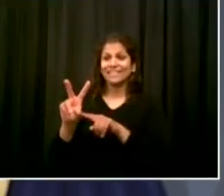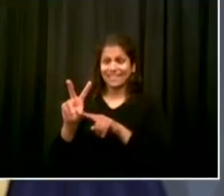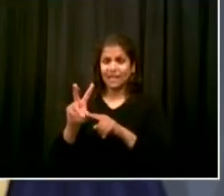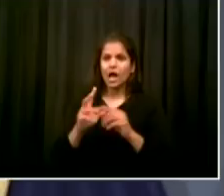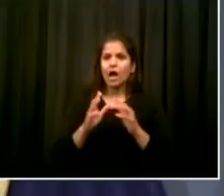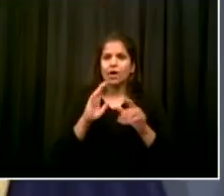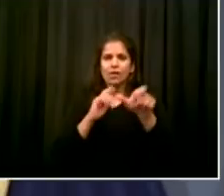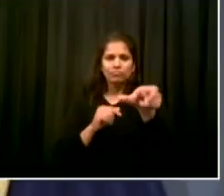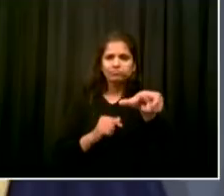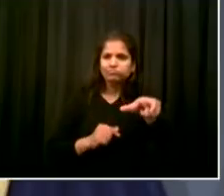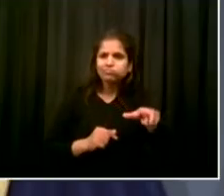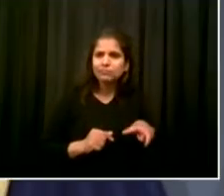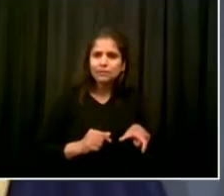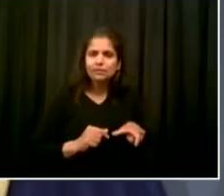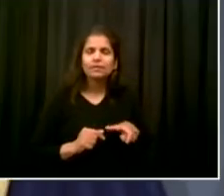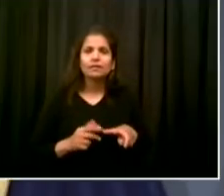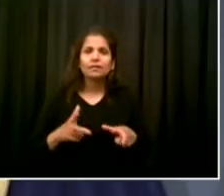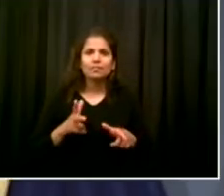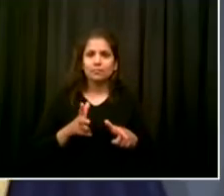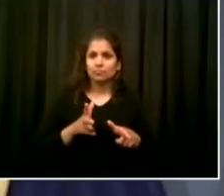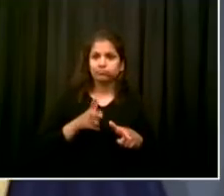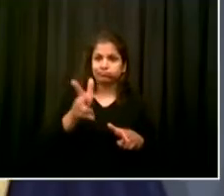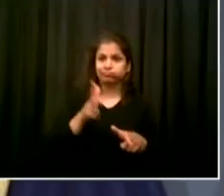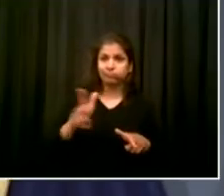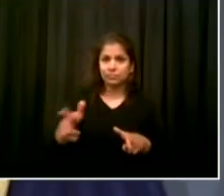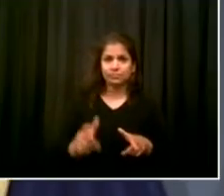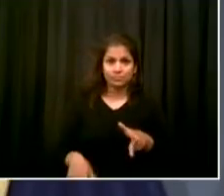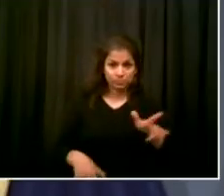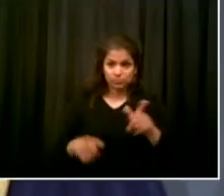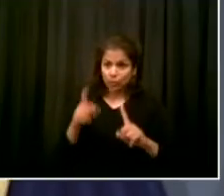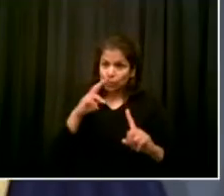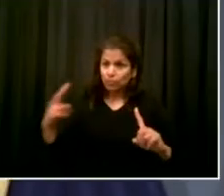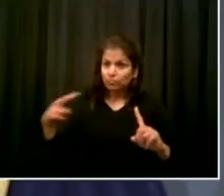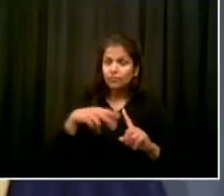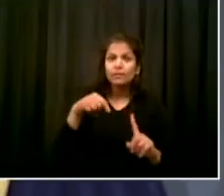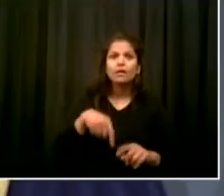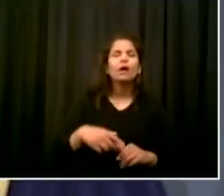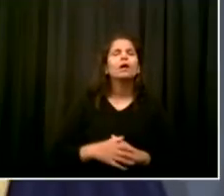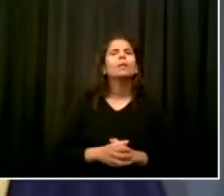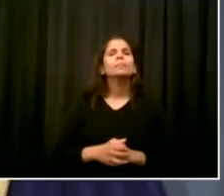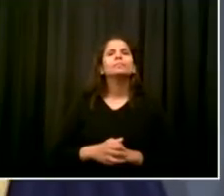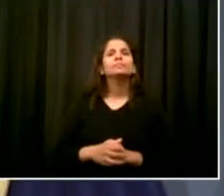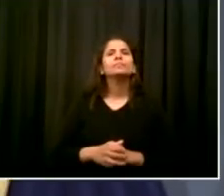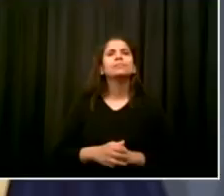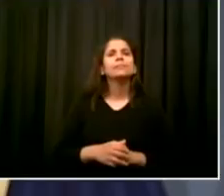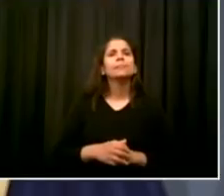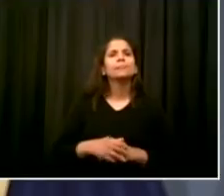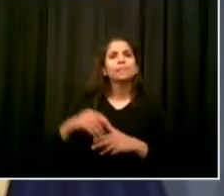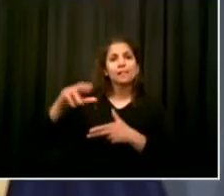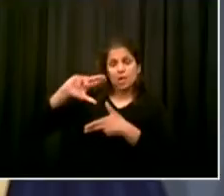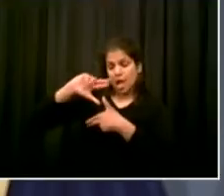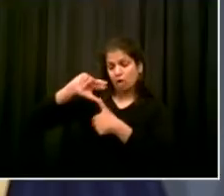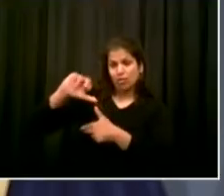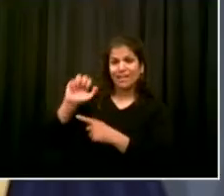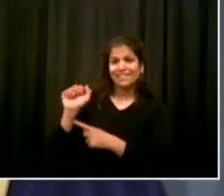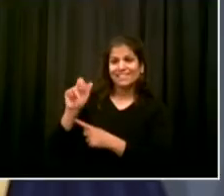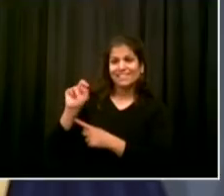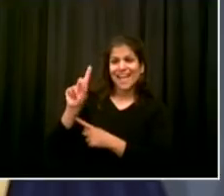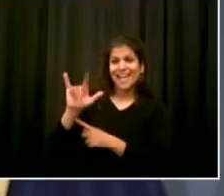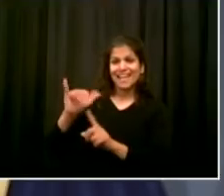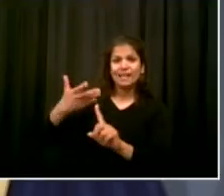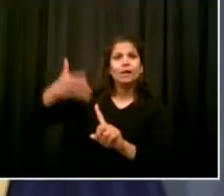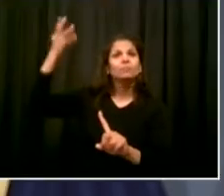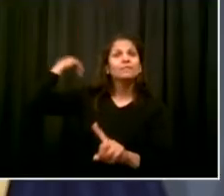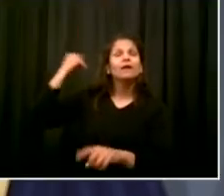real interesting idea, Dana. We haven't been to date focused on that. There's been obviously more focus